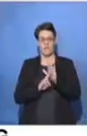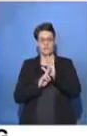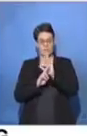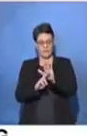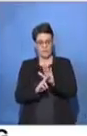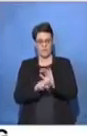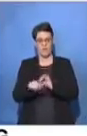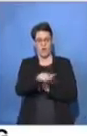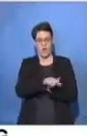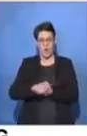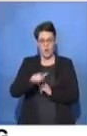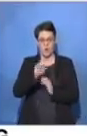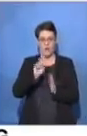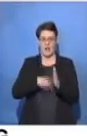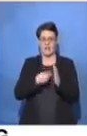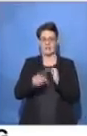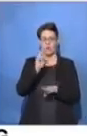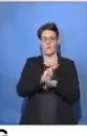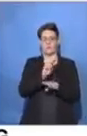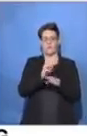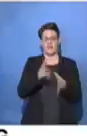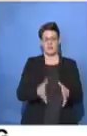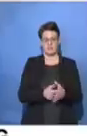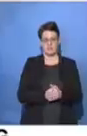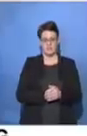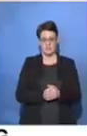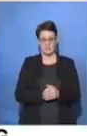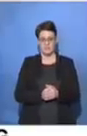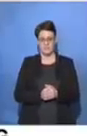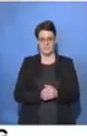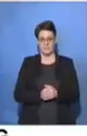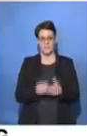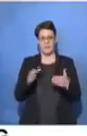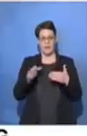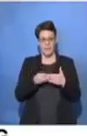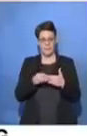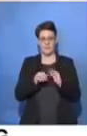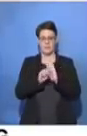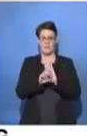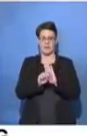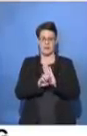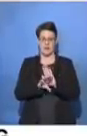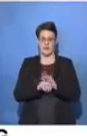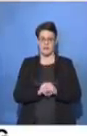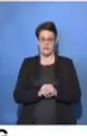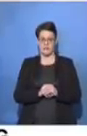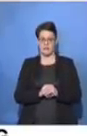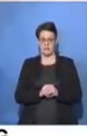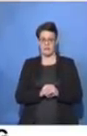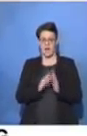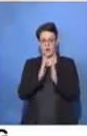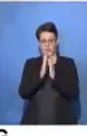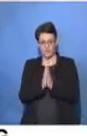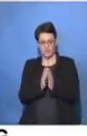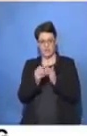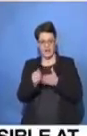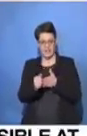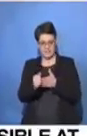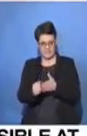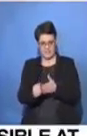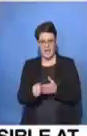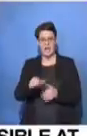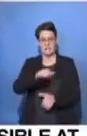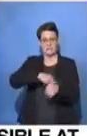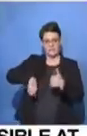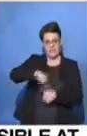representatives of local election observers, members of the media, religious leaders and members of